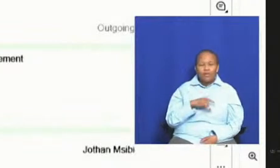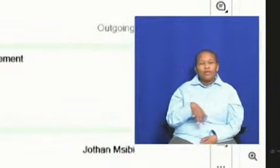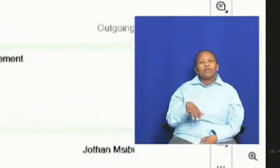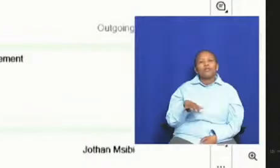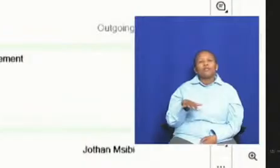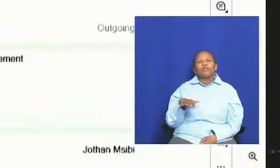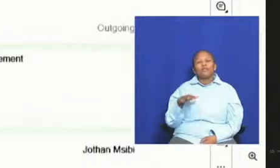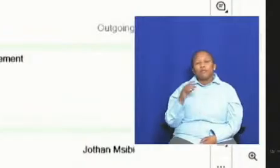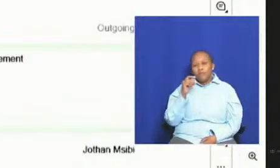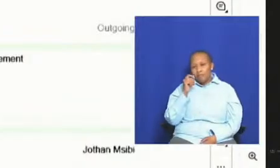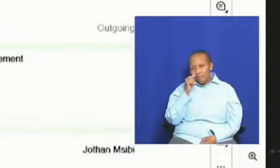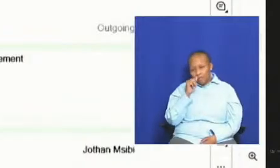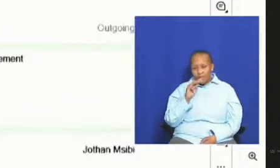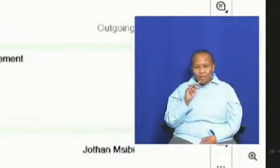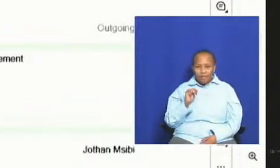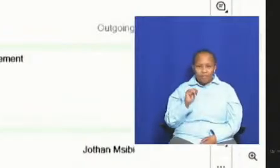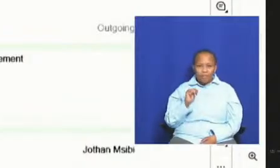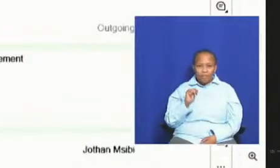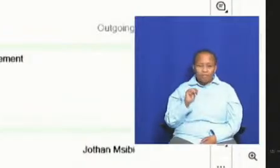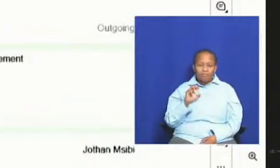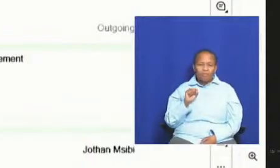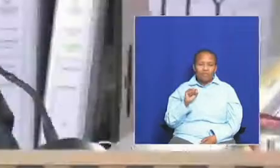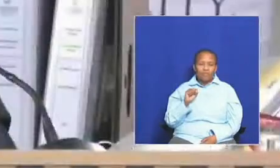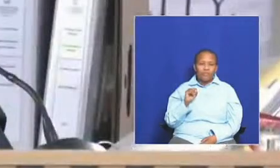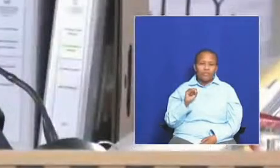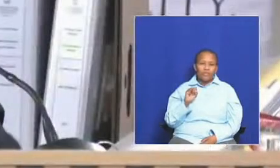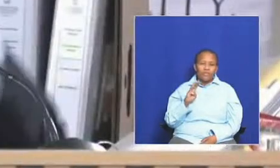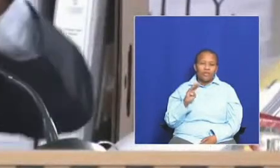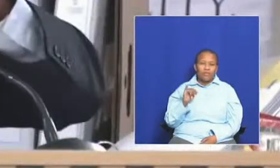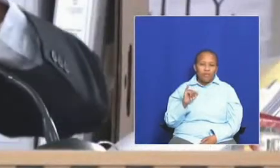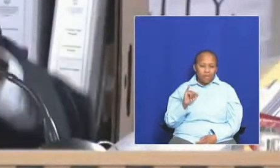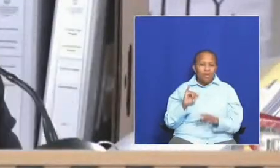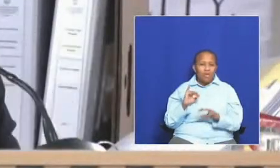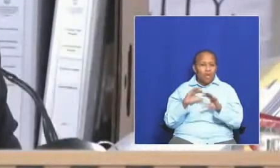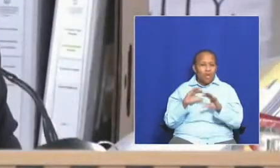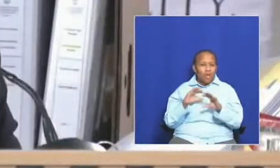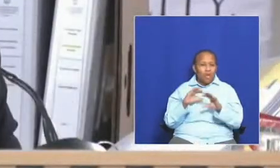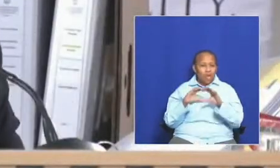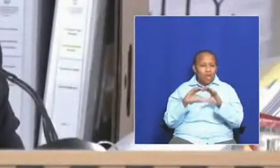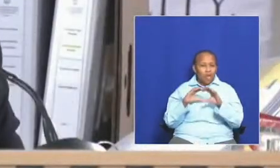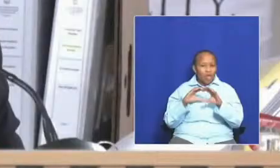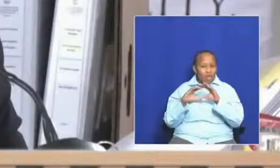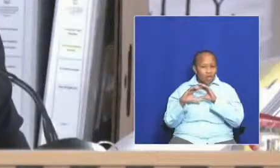and Mr. Jotham Msibi and Mr. Matlala.